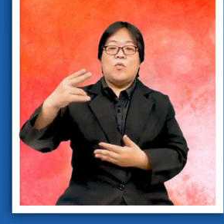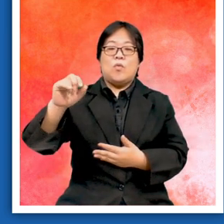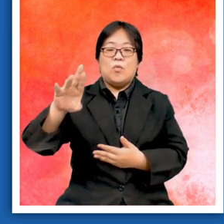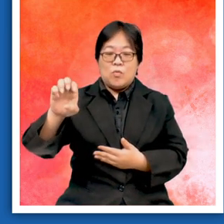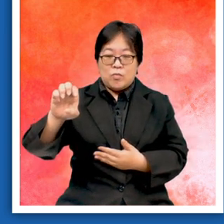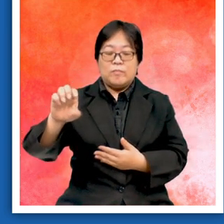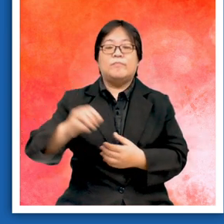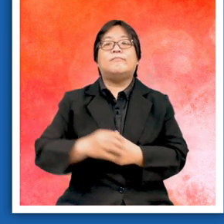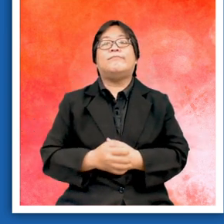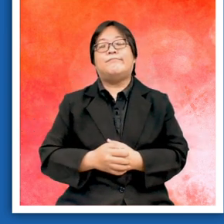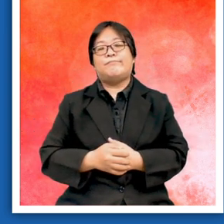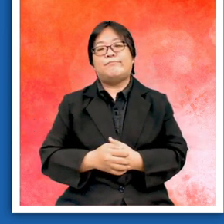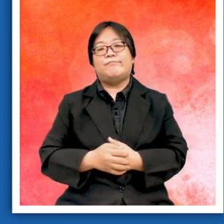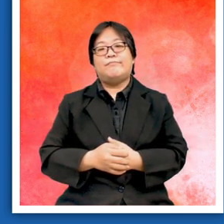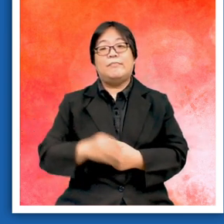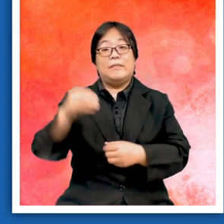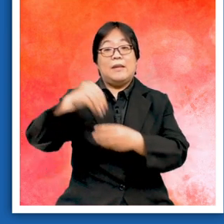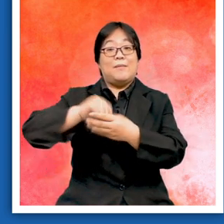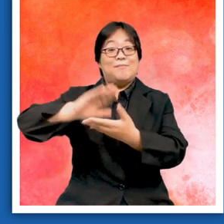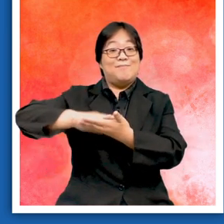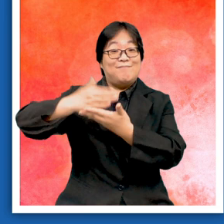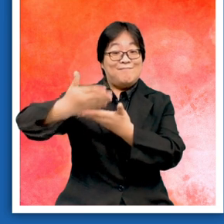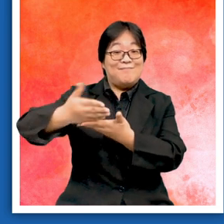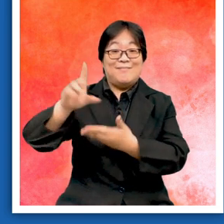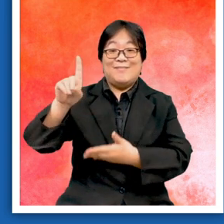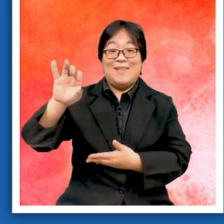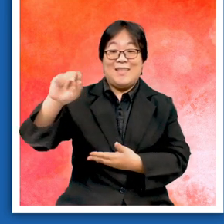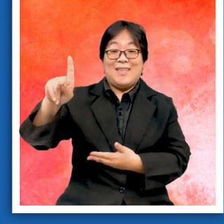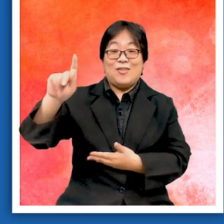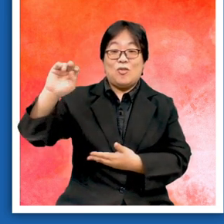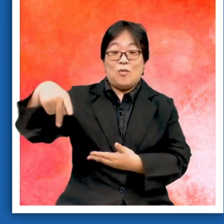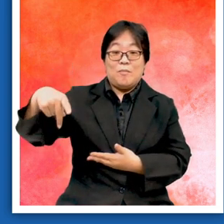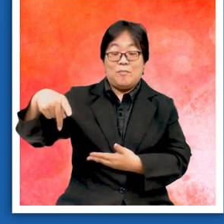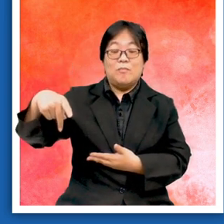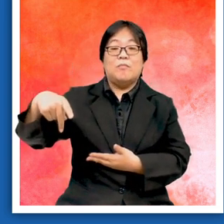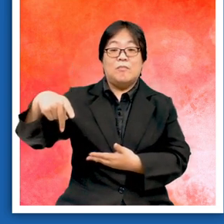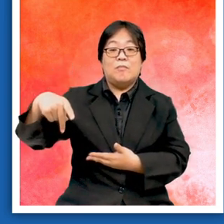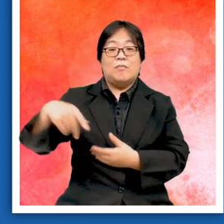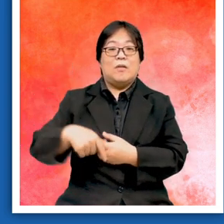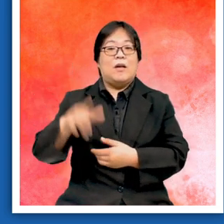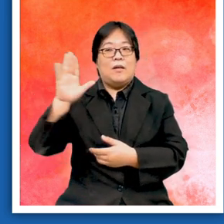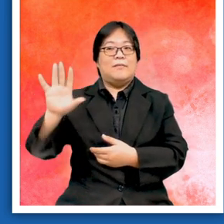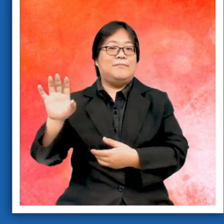desktop, the responders lockdown browser